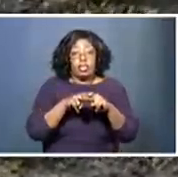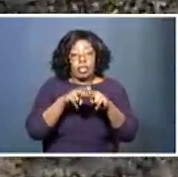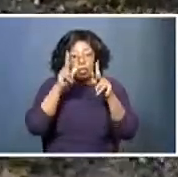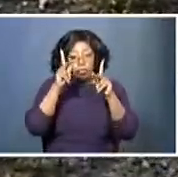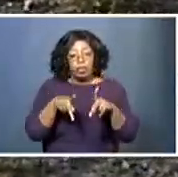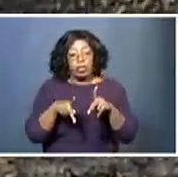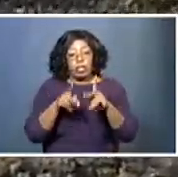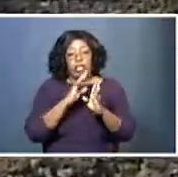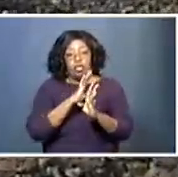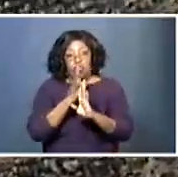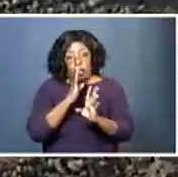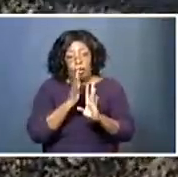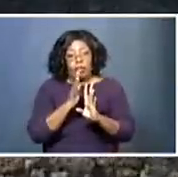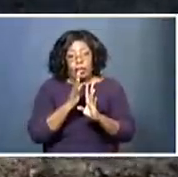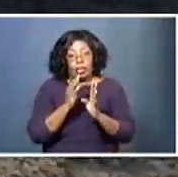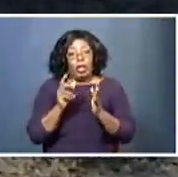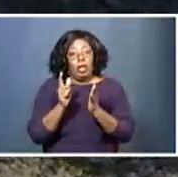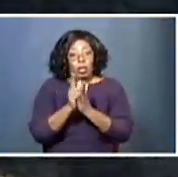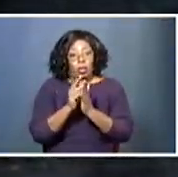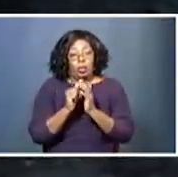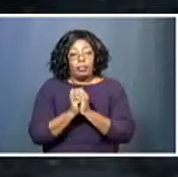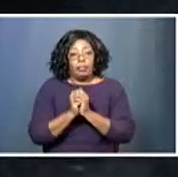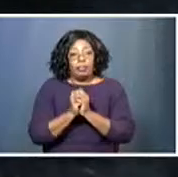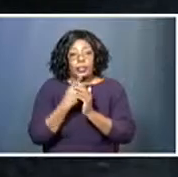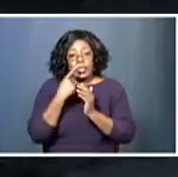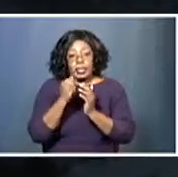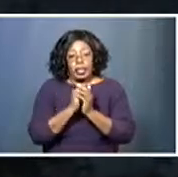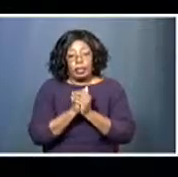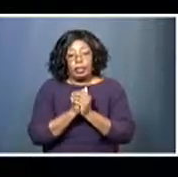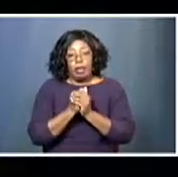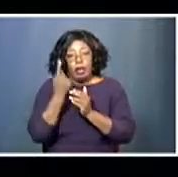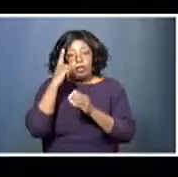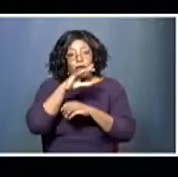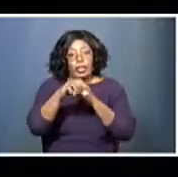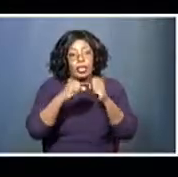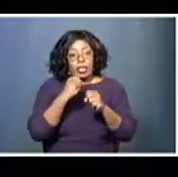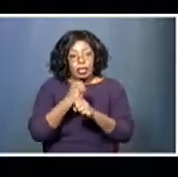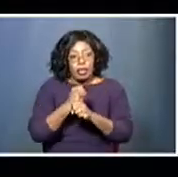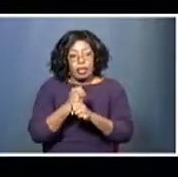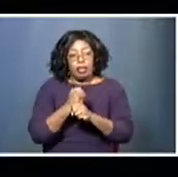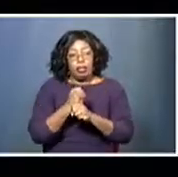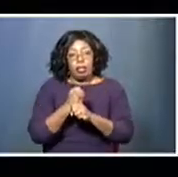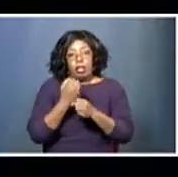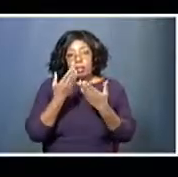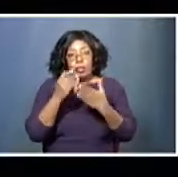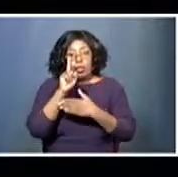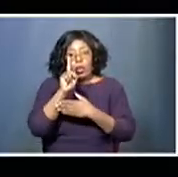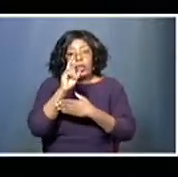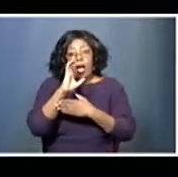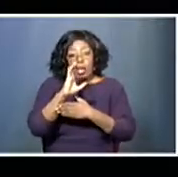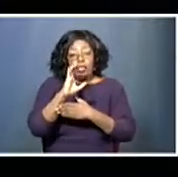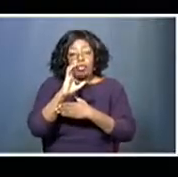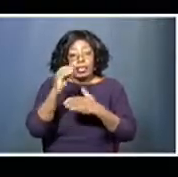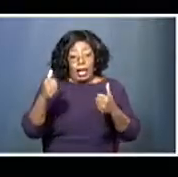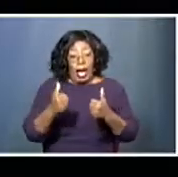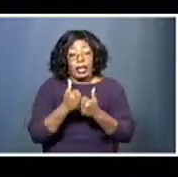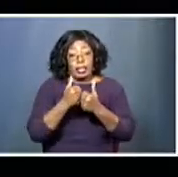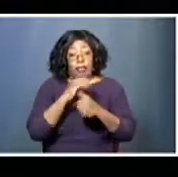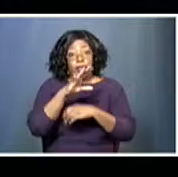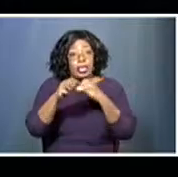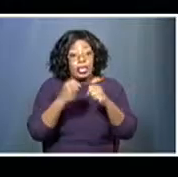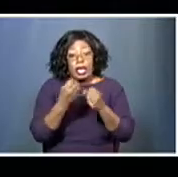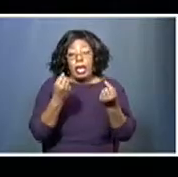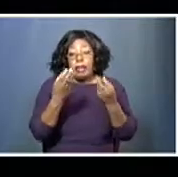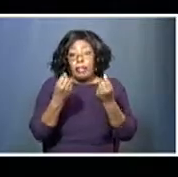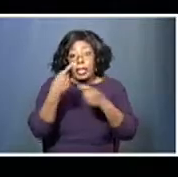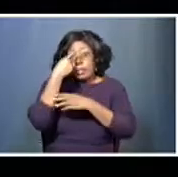for 2022. Incidents so far for the year? Well, for the year, like I stated earlier, we've had over 100 accidents already for the year. And a lot of those